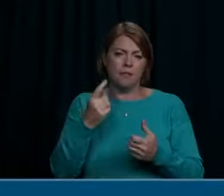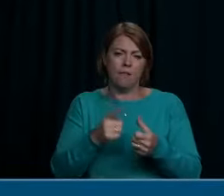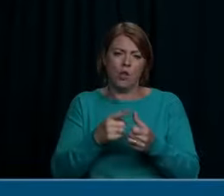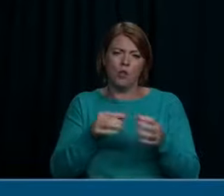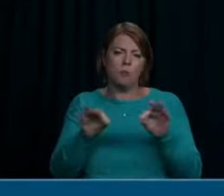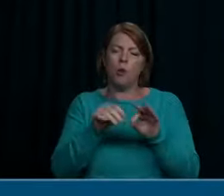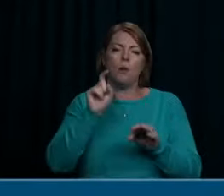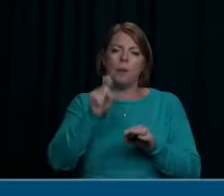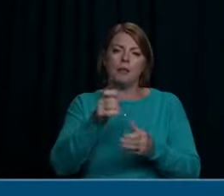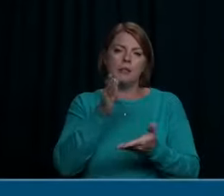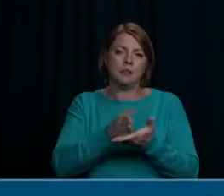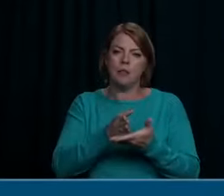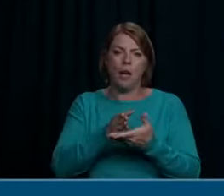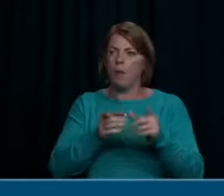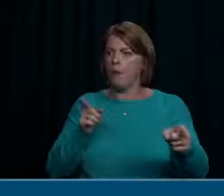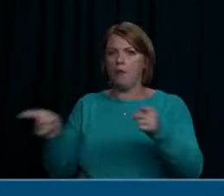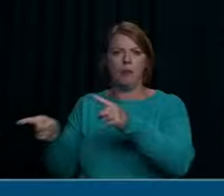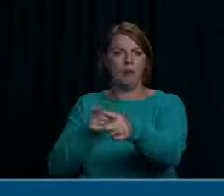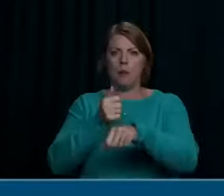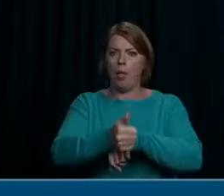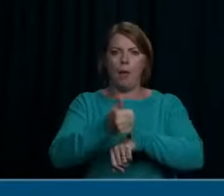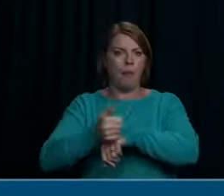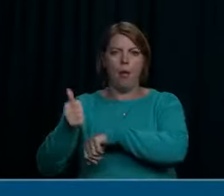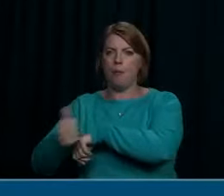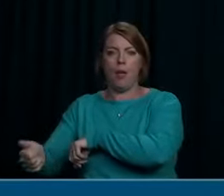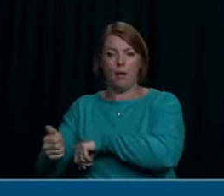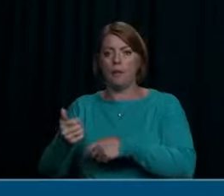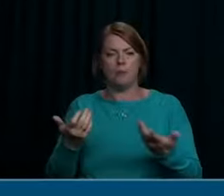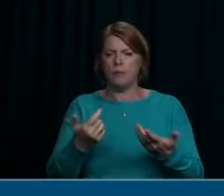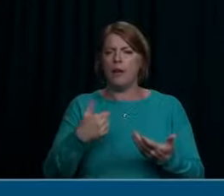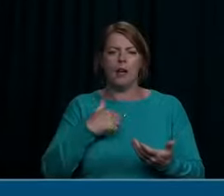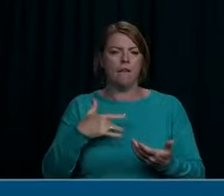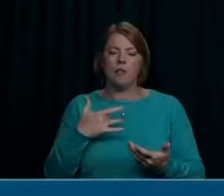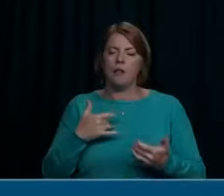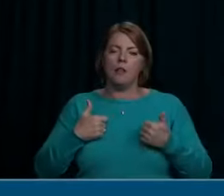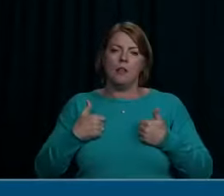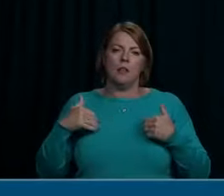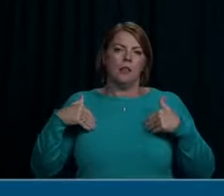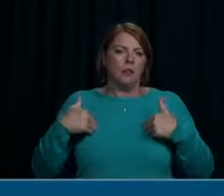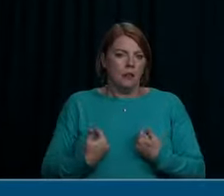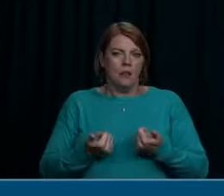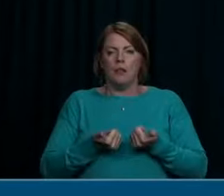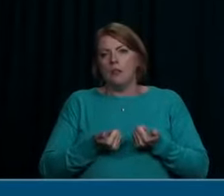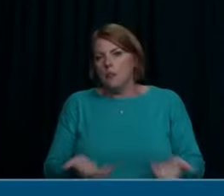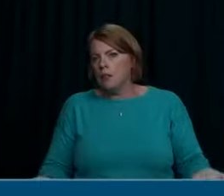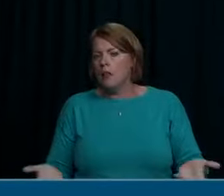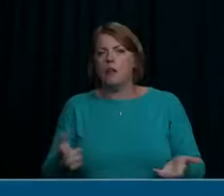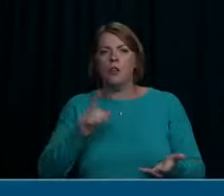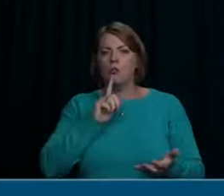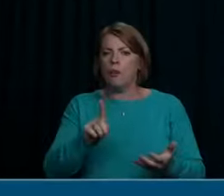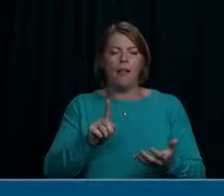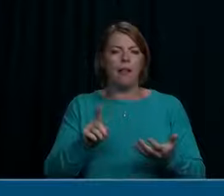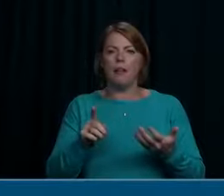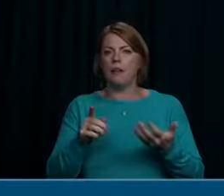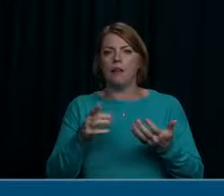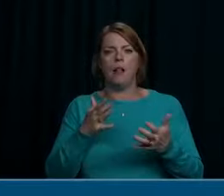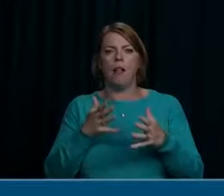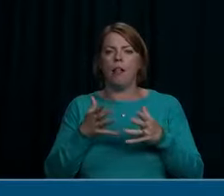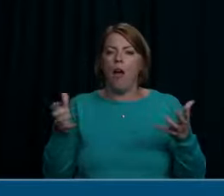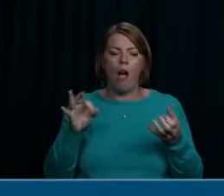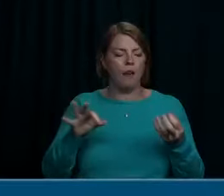finger pointing. If you're like me, you're tired of the back and forth in our own Republican Party. We've